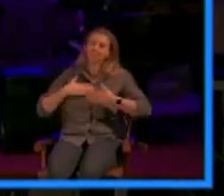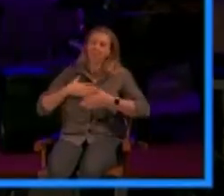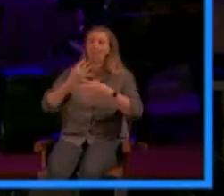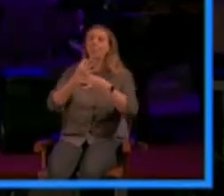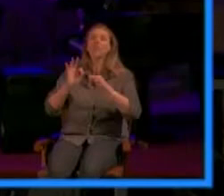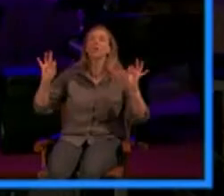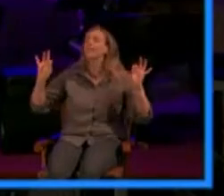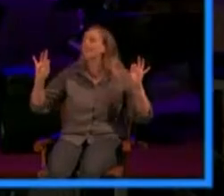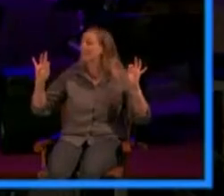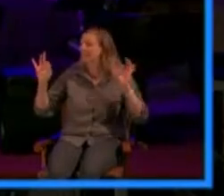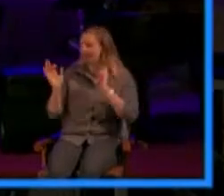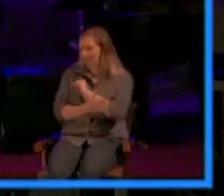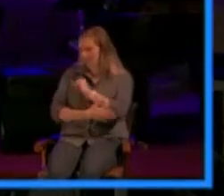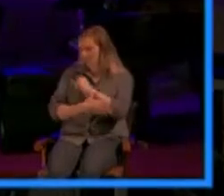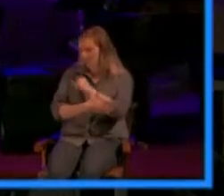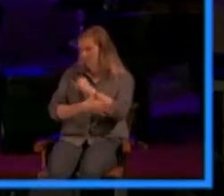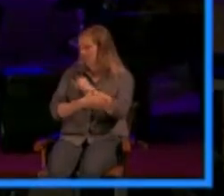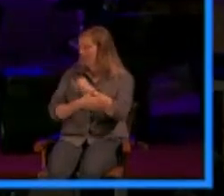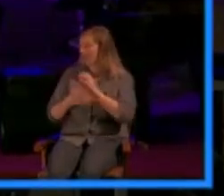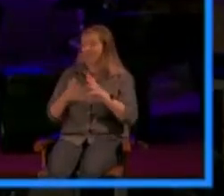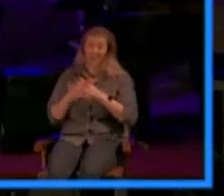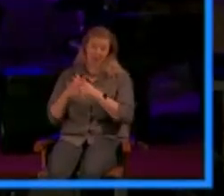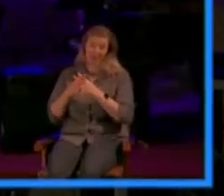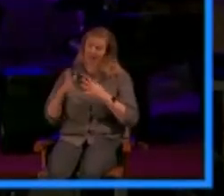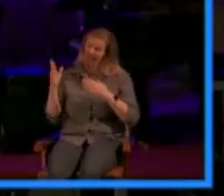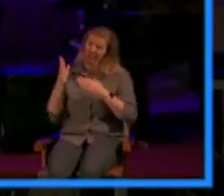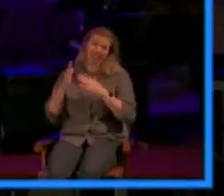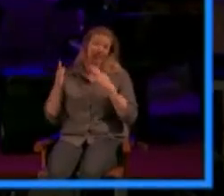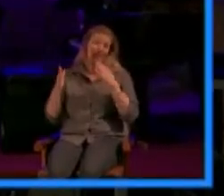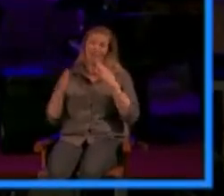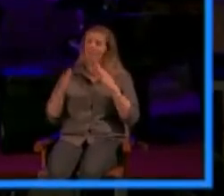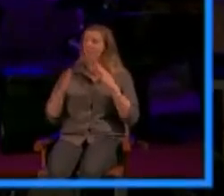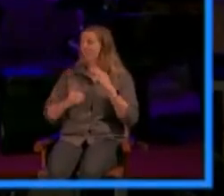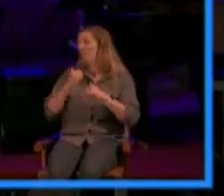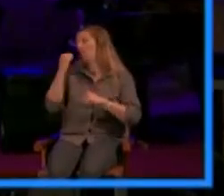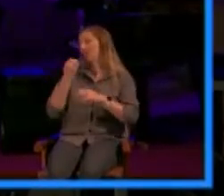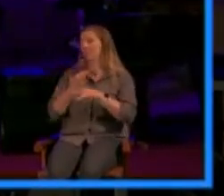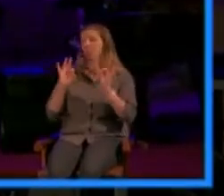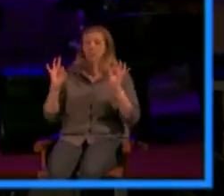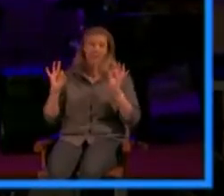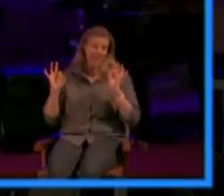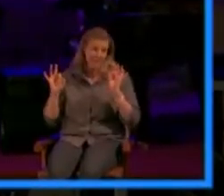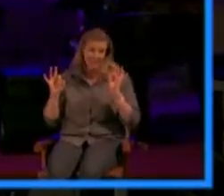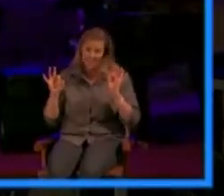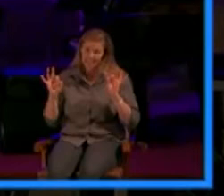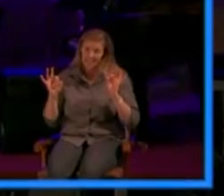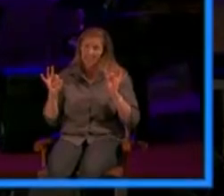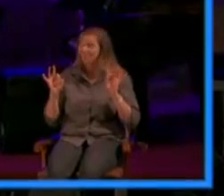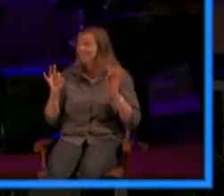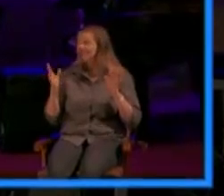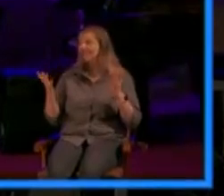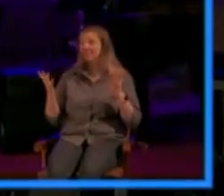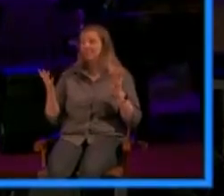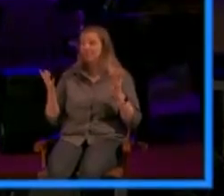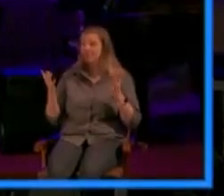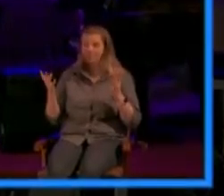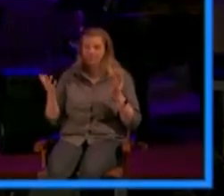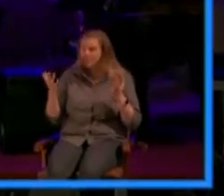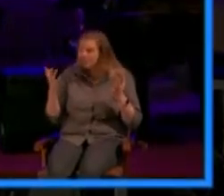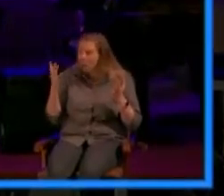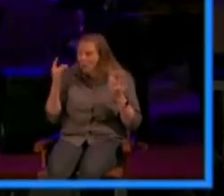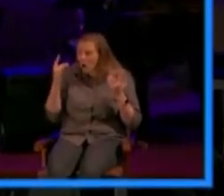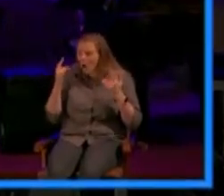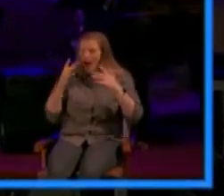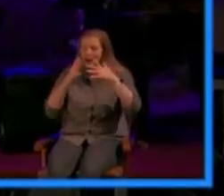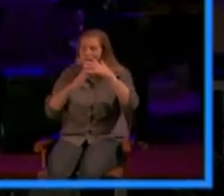nation on the planet. And if there's ever any wonder why thousands upon thousands of people every day are coming to our borders trying to get in, it is because they